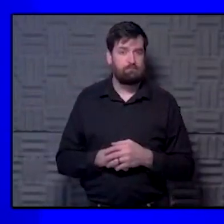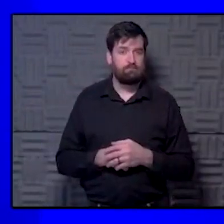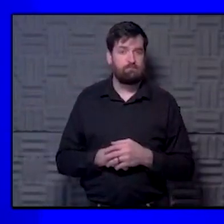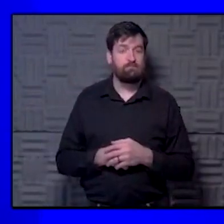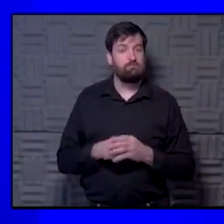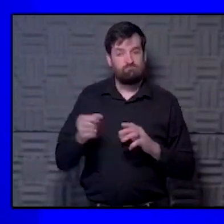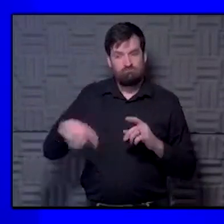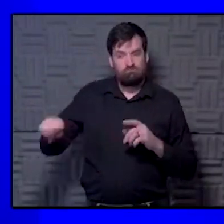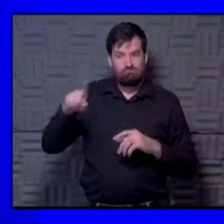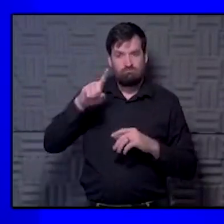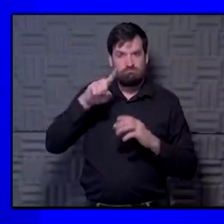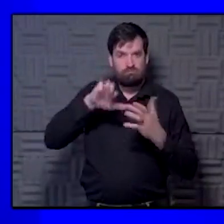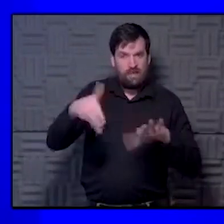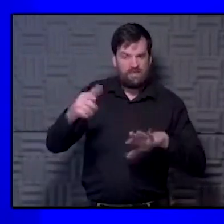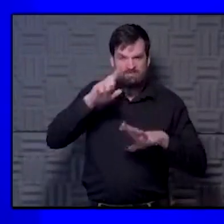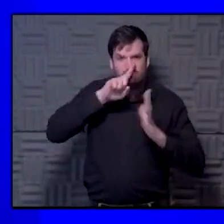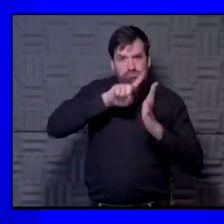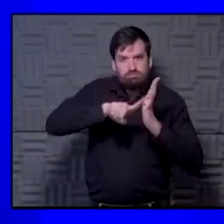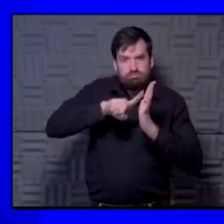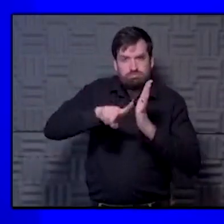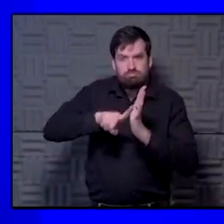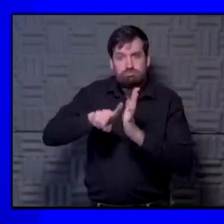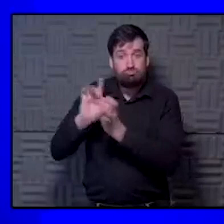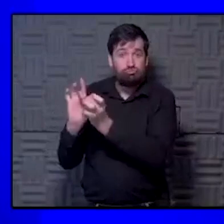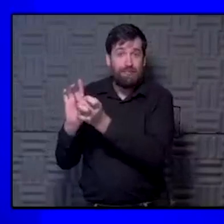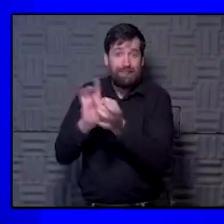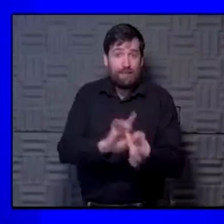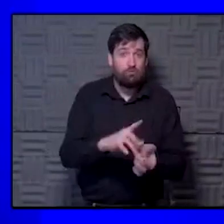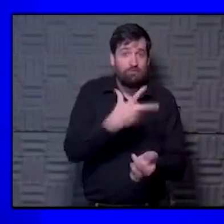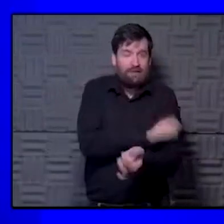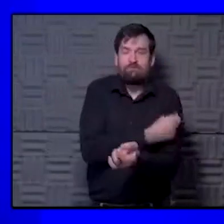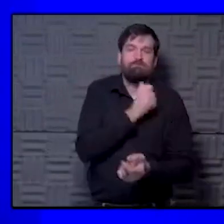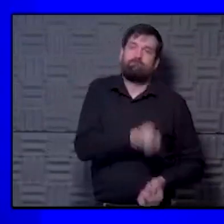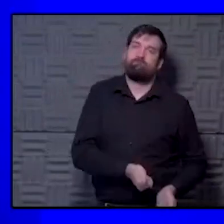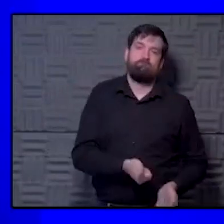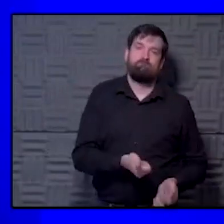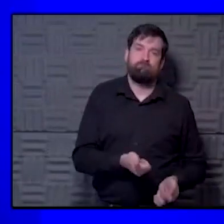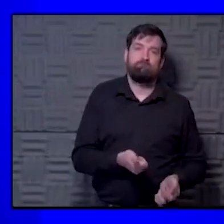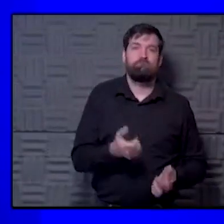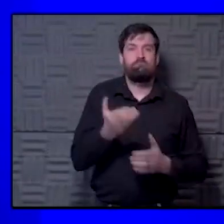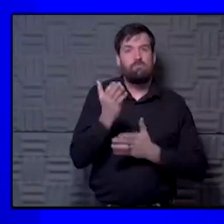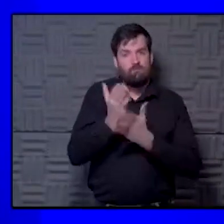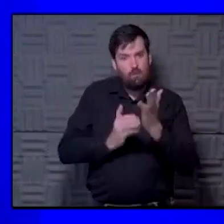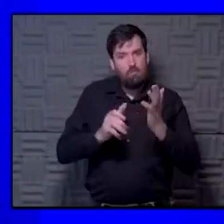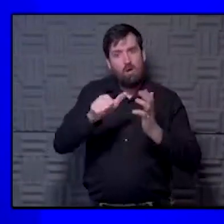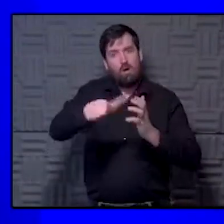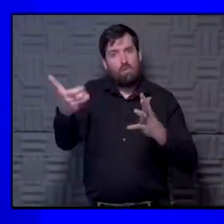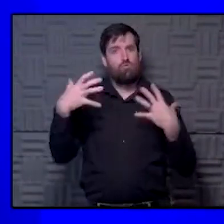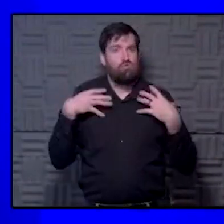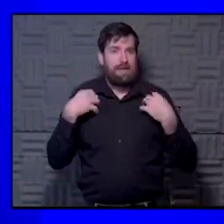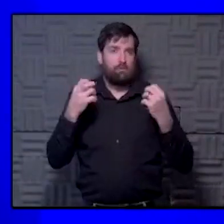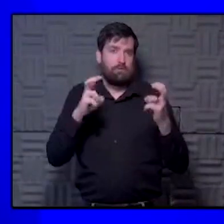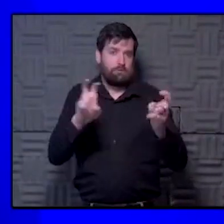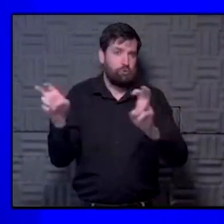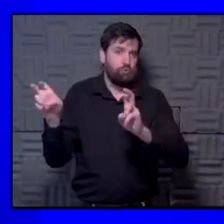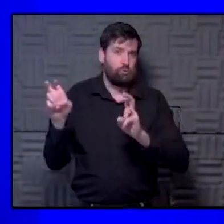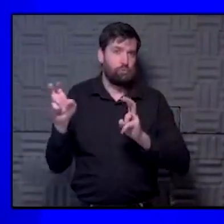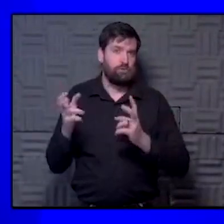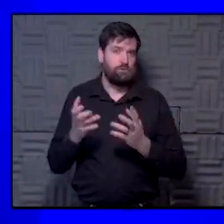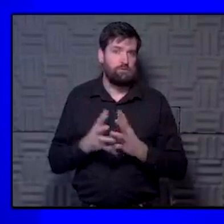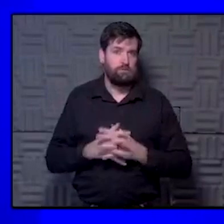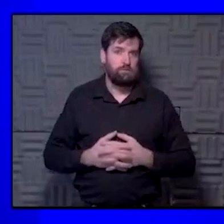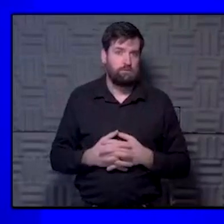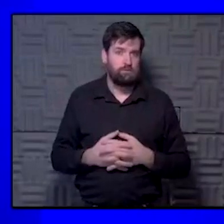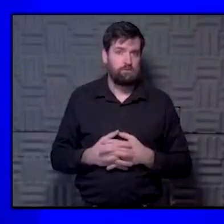these deaths were investigated thoroughly. They were not related to the vaccine. They were from the underlying conditions that these people